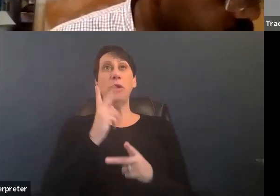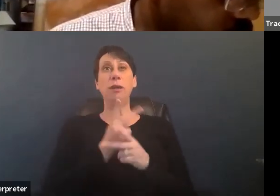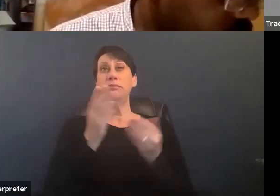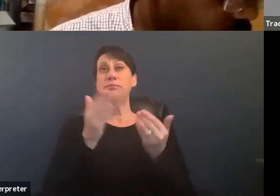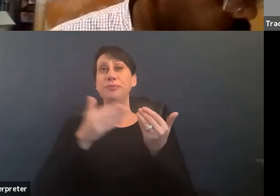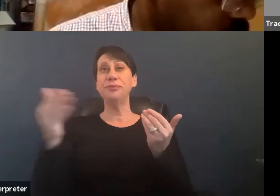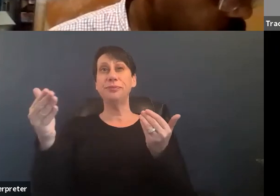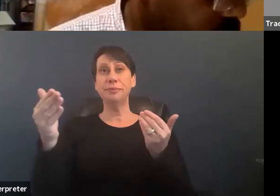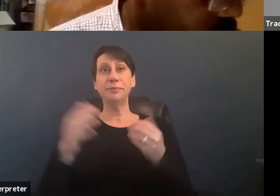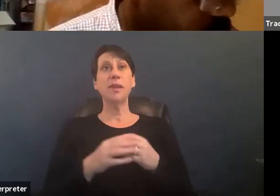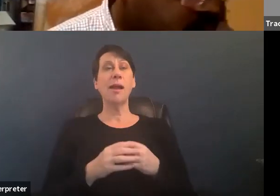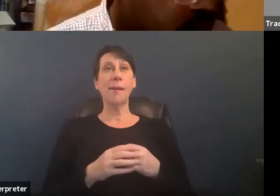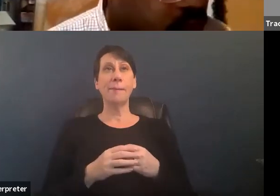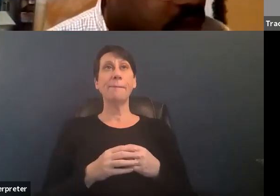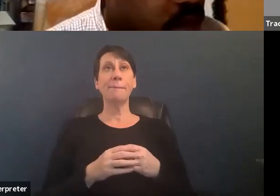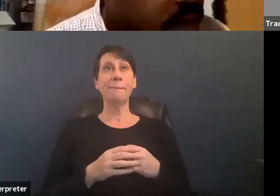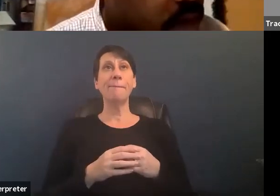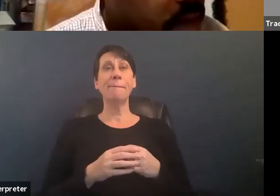the approach of